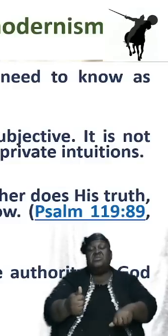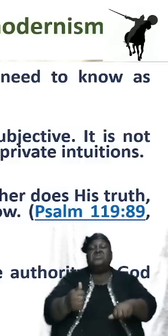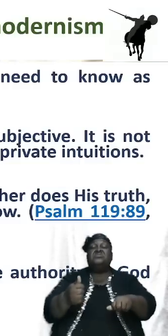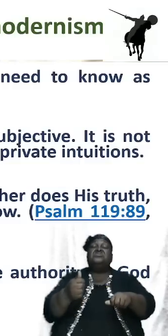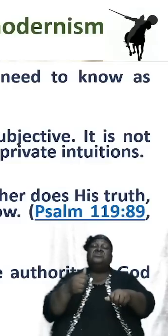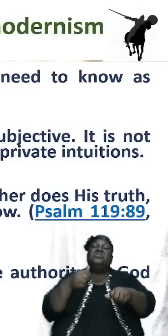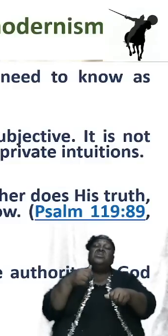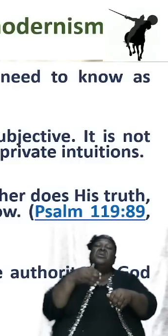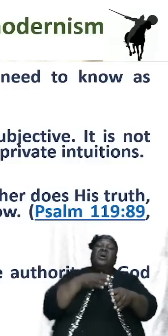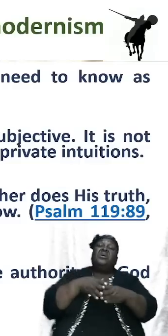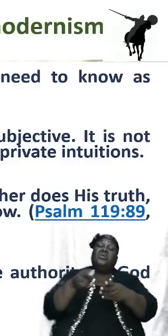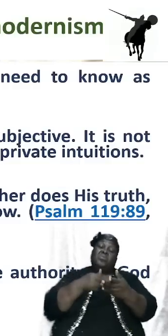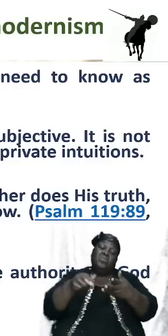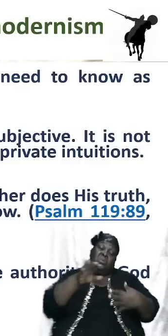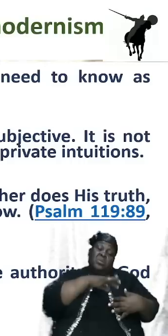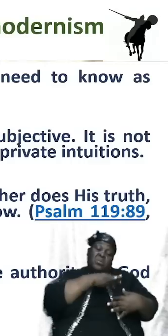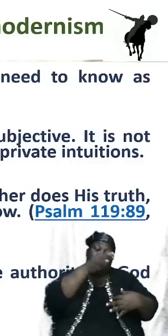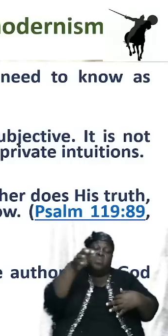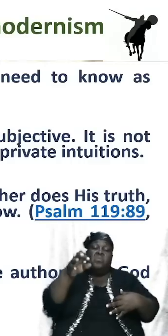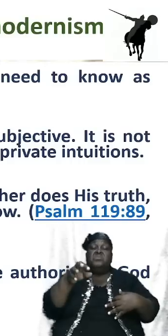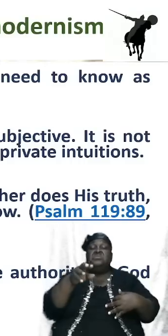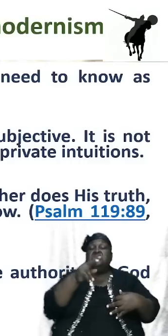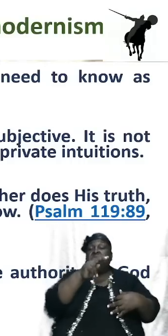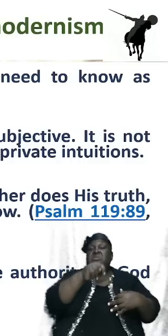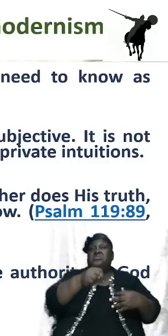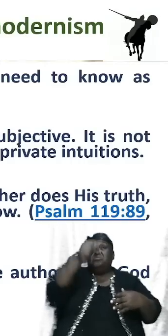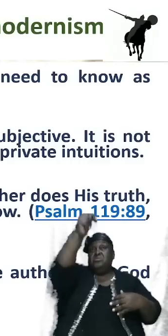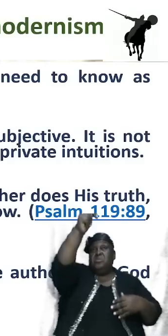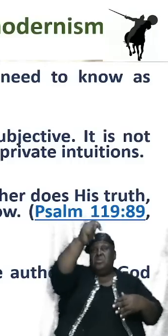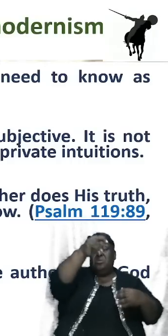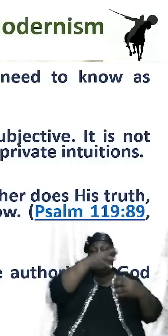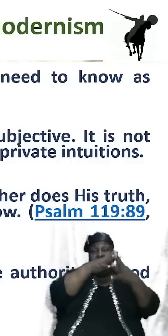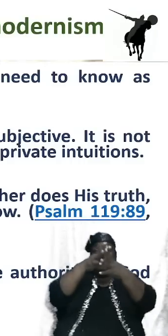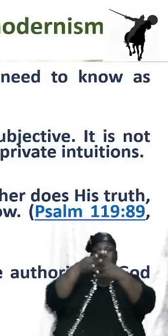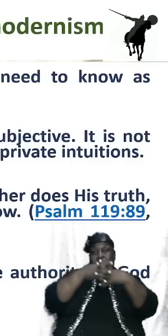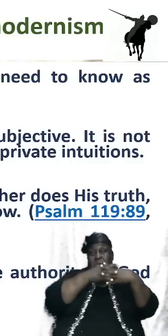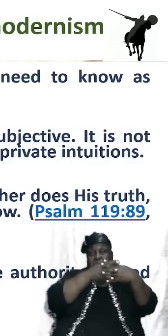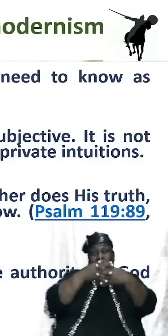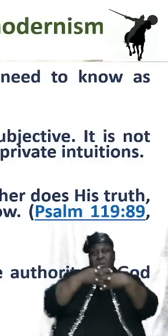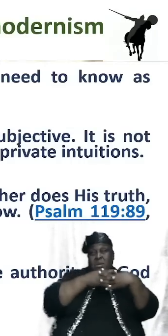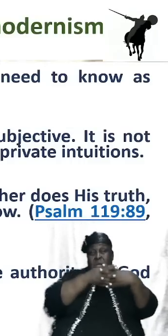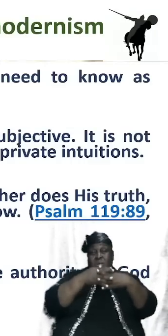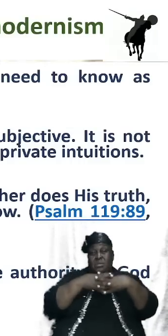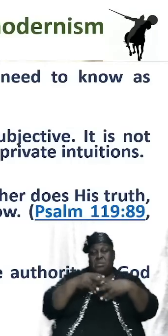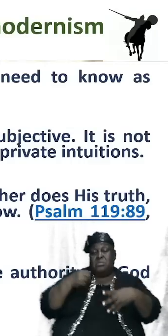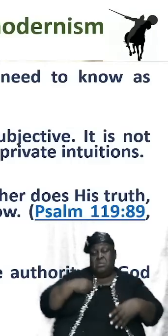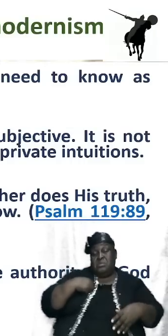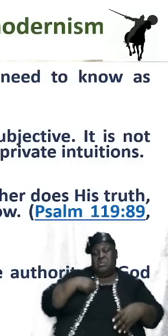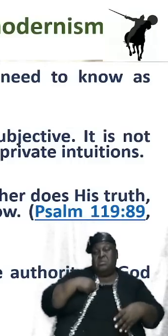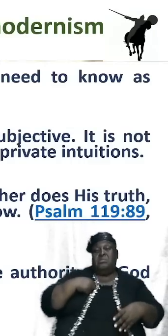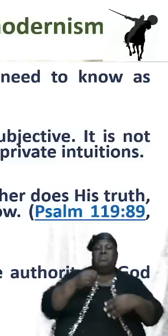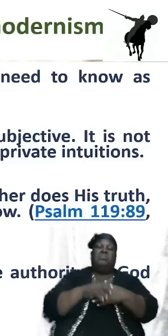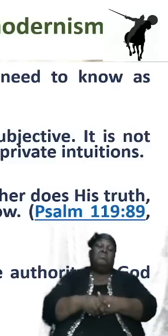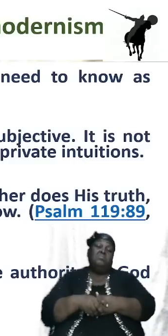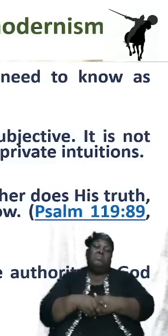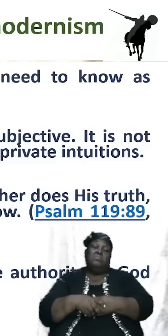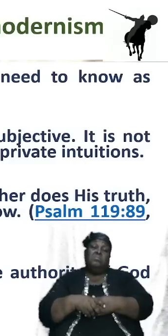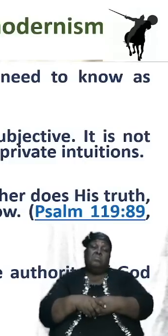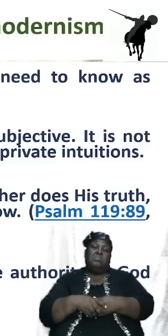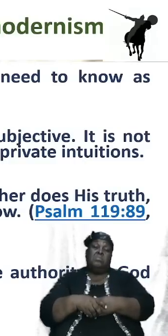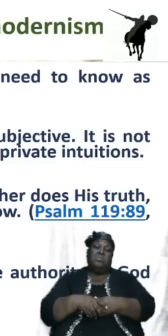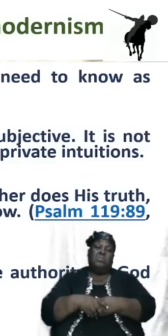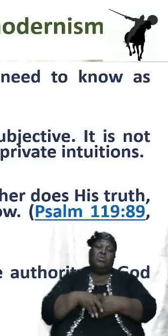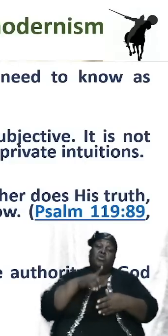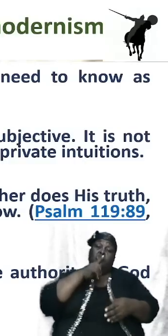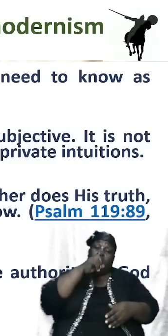get baptized and get the Holy Ghost if you're in Africa. Truth is true. 1 + 1 is true here, just like how 1 + 1 is true in Australia. Amen. Truth